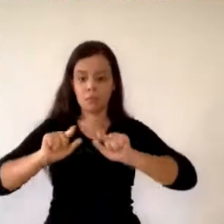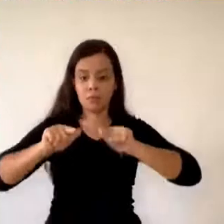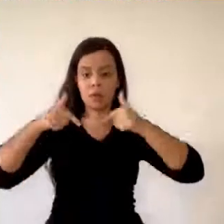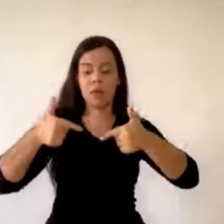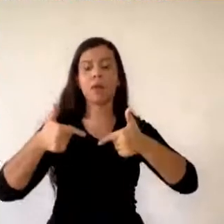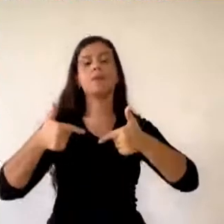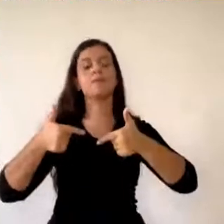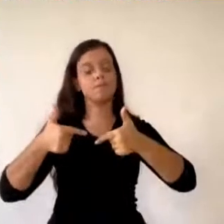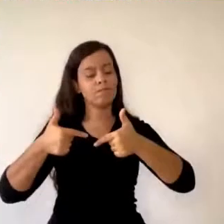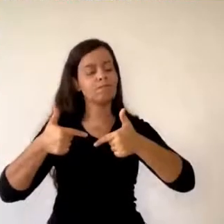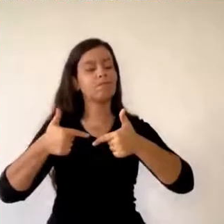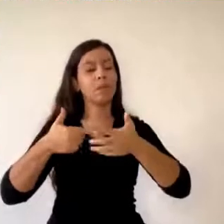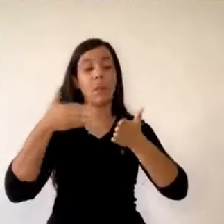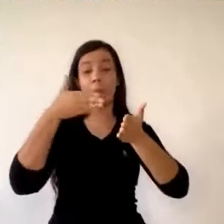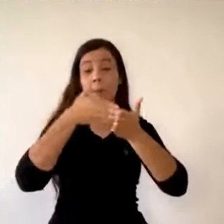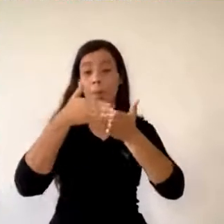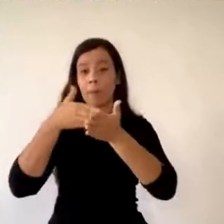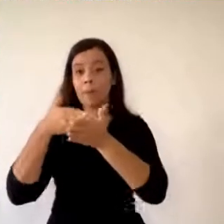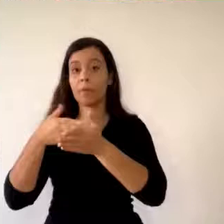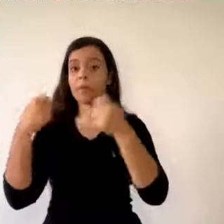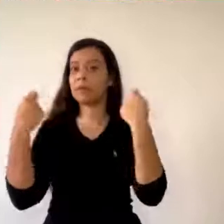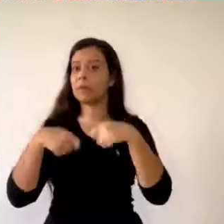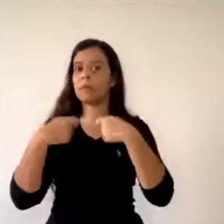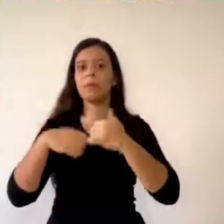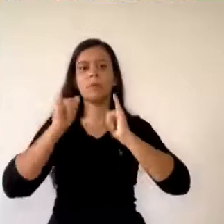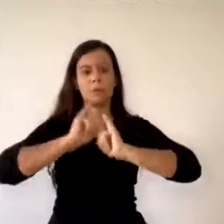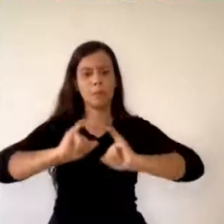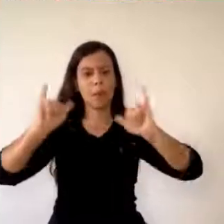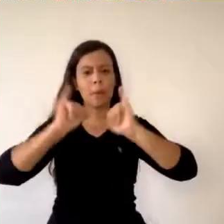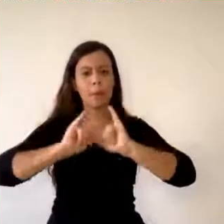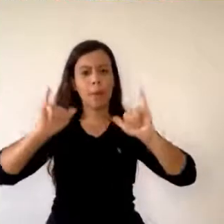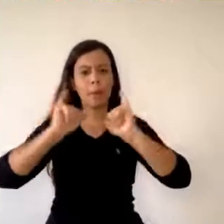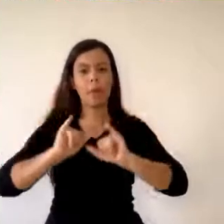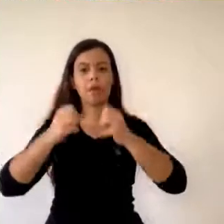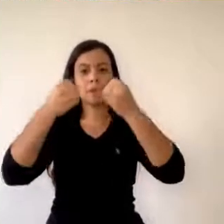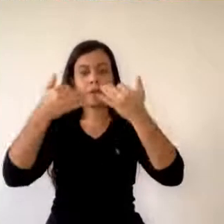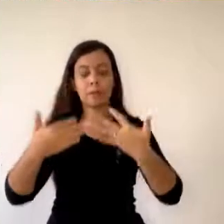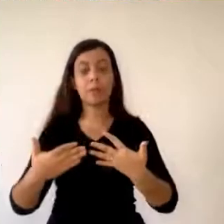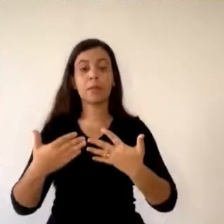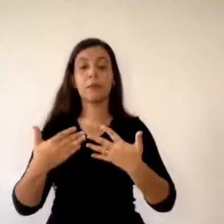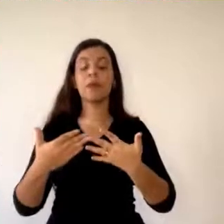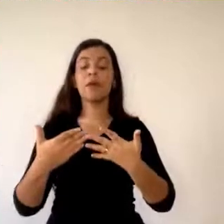us activists, more and more, we need to talk about that.